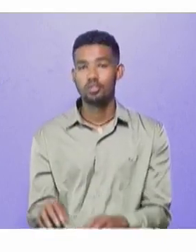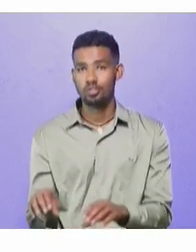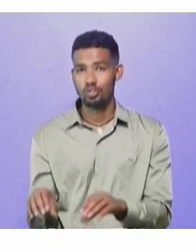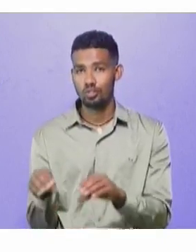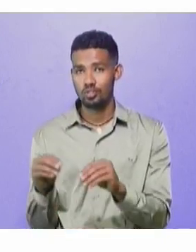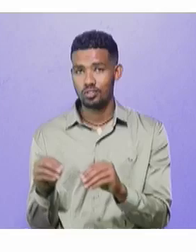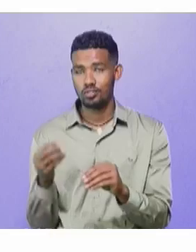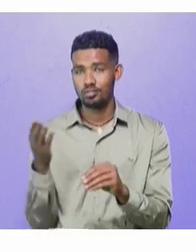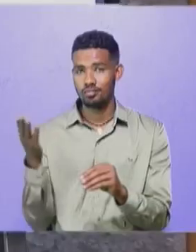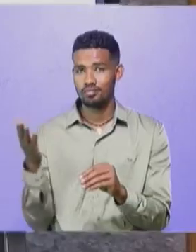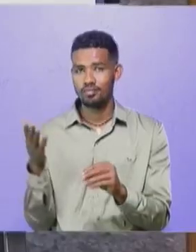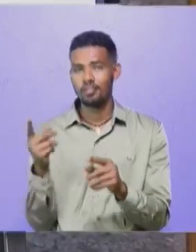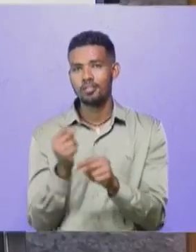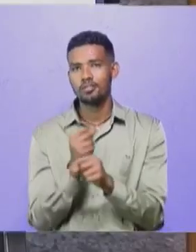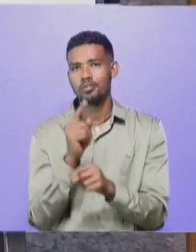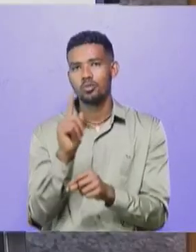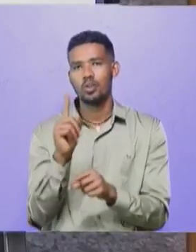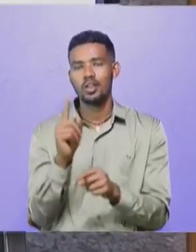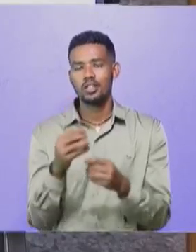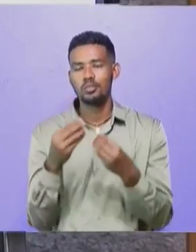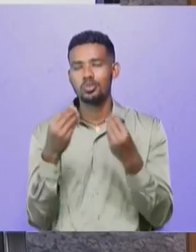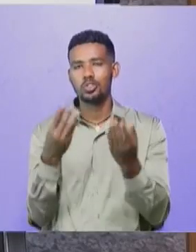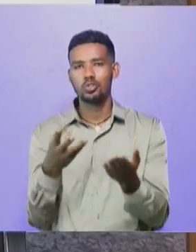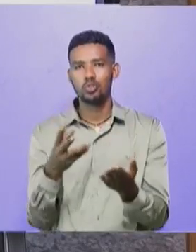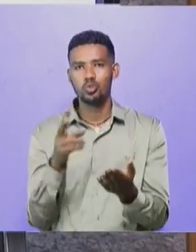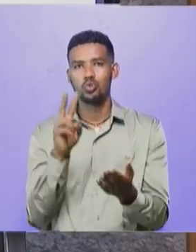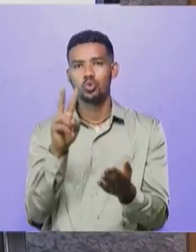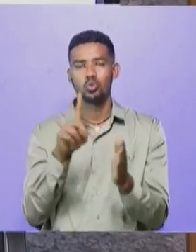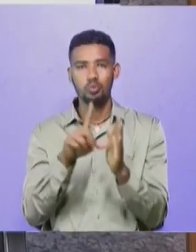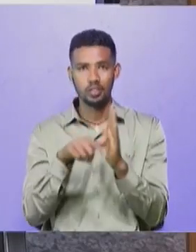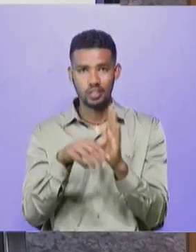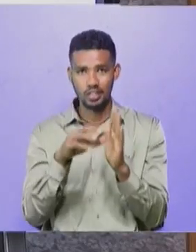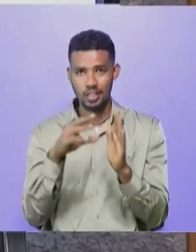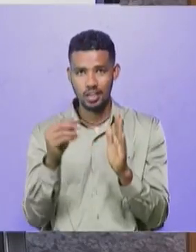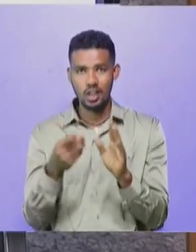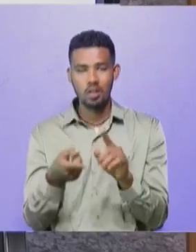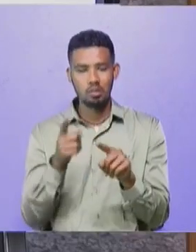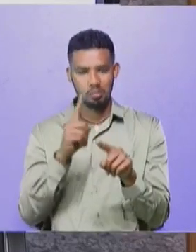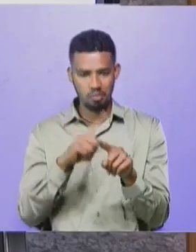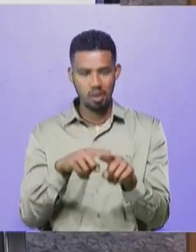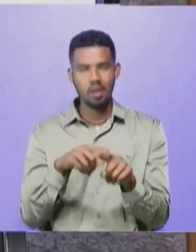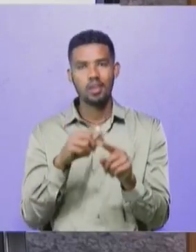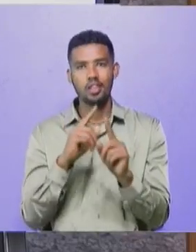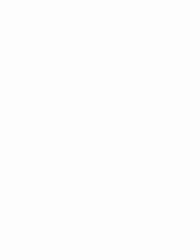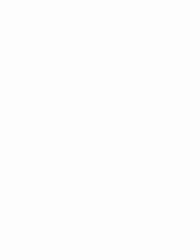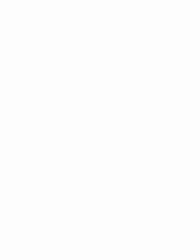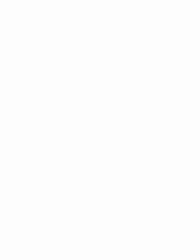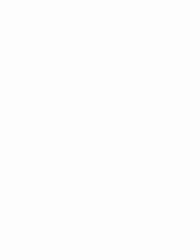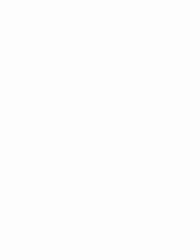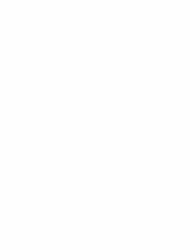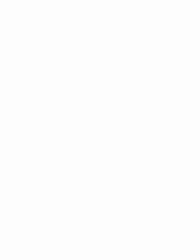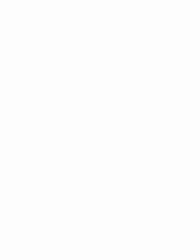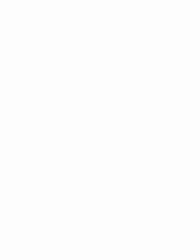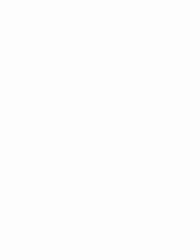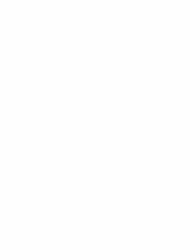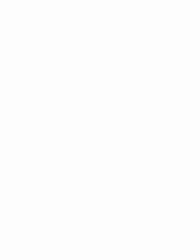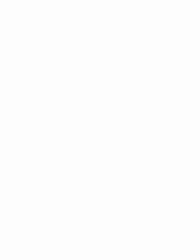Students, here is activity 1. Let me give you 2 minutes and I'll be back and give you correction.